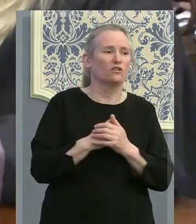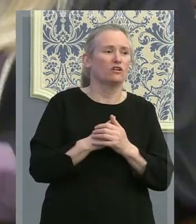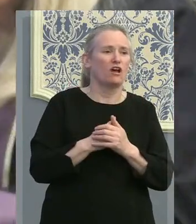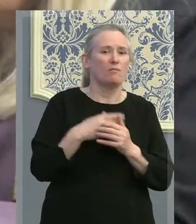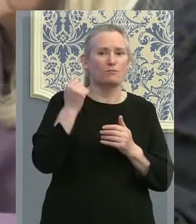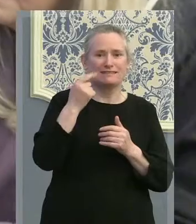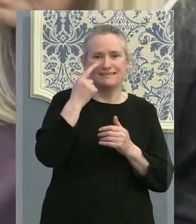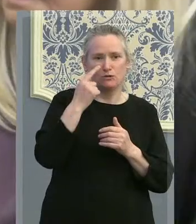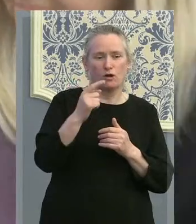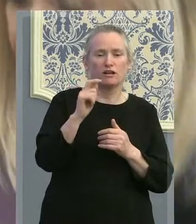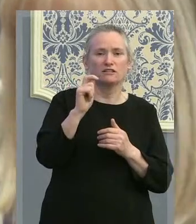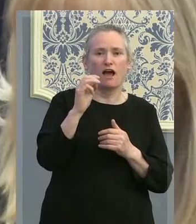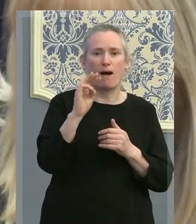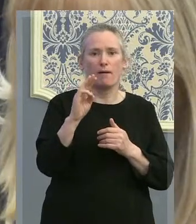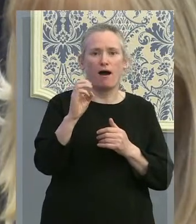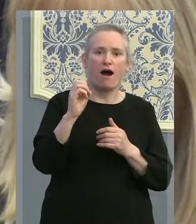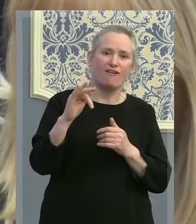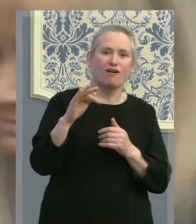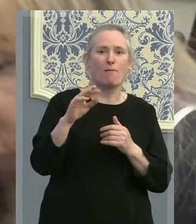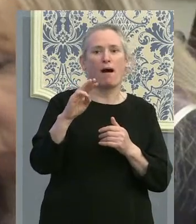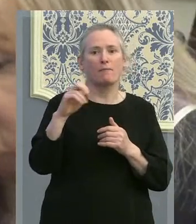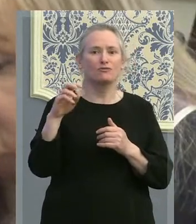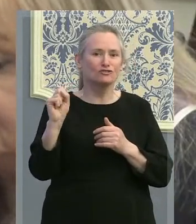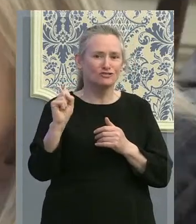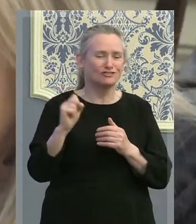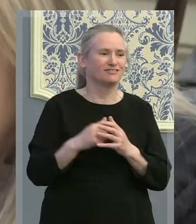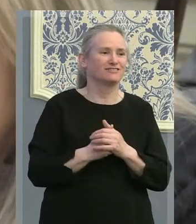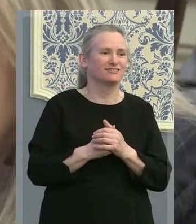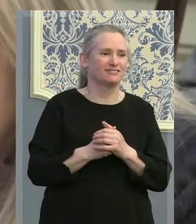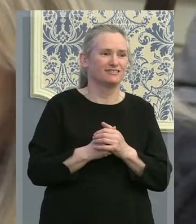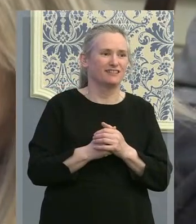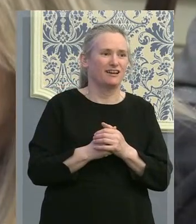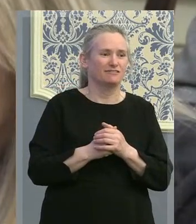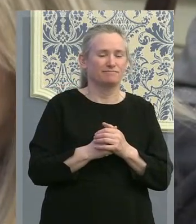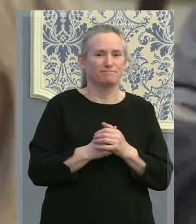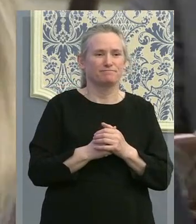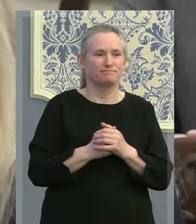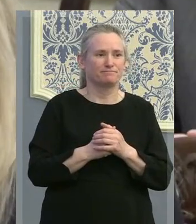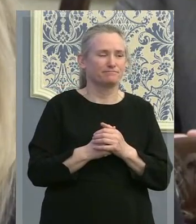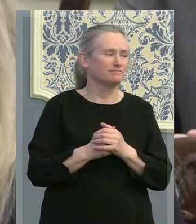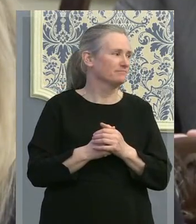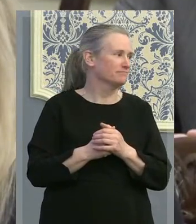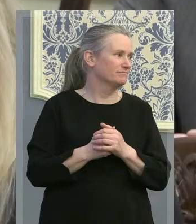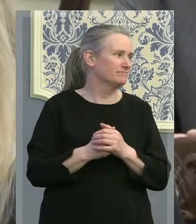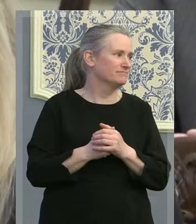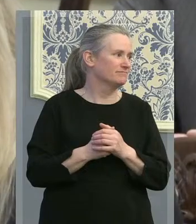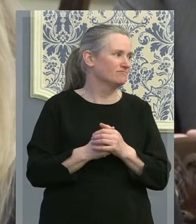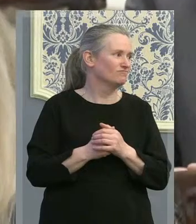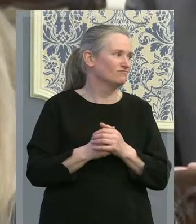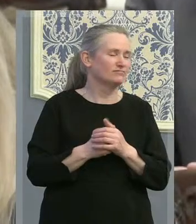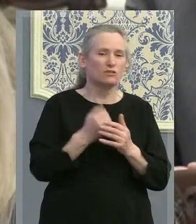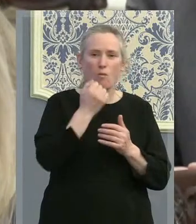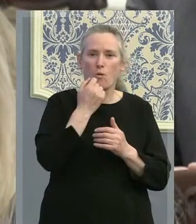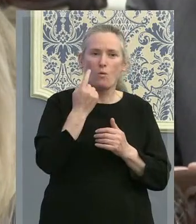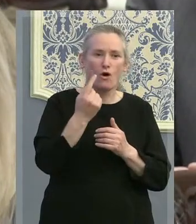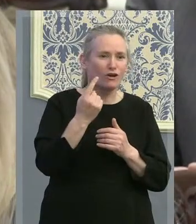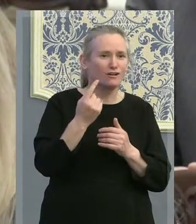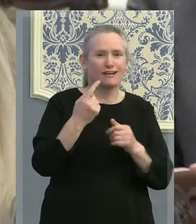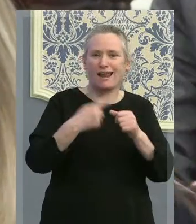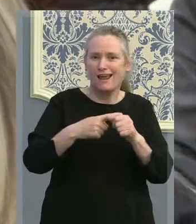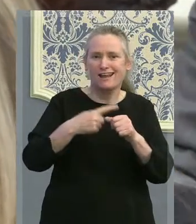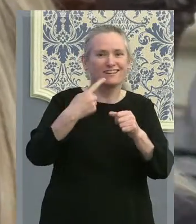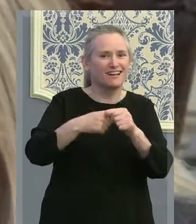Pops, and as your musical creations made #1 time and time